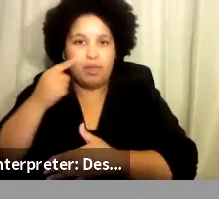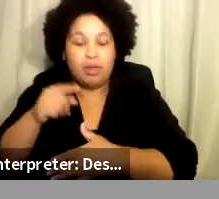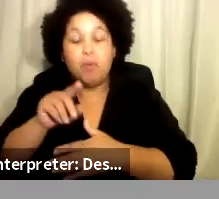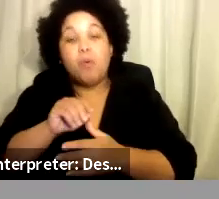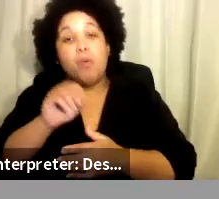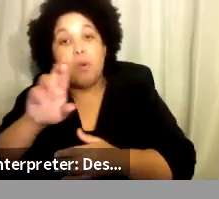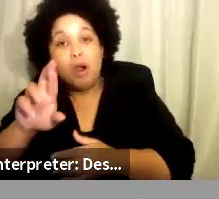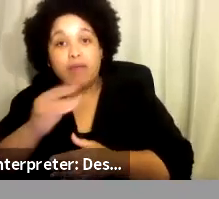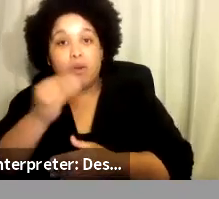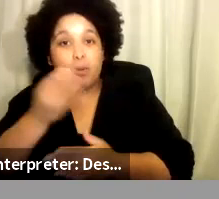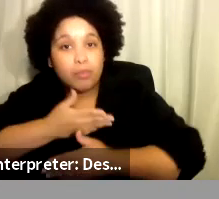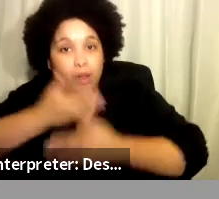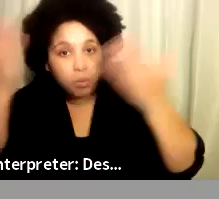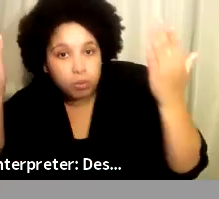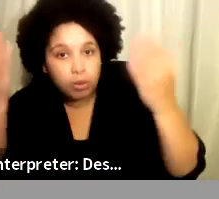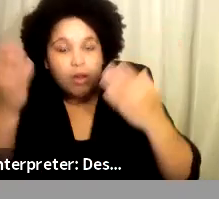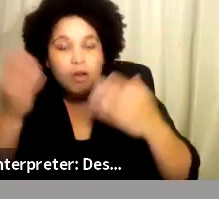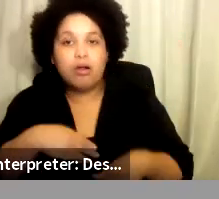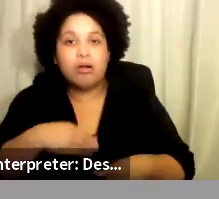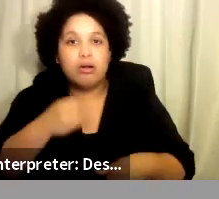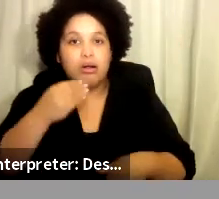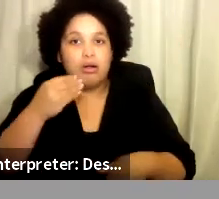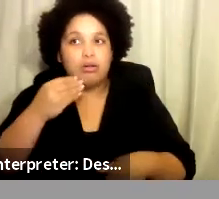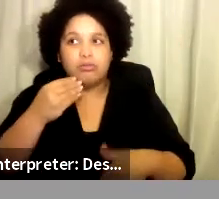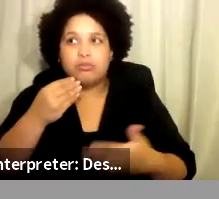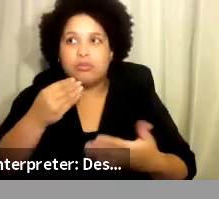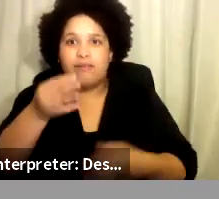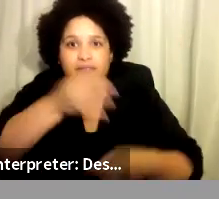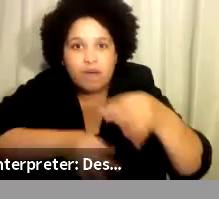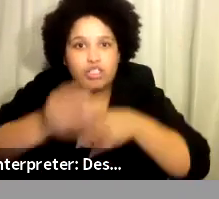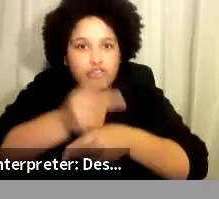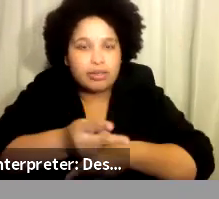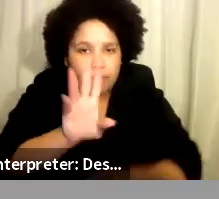care use. So those are some of the priority categories that